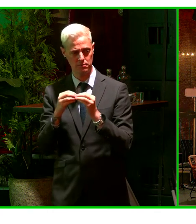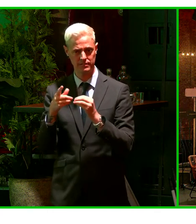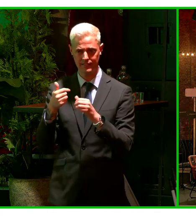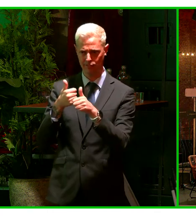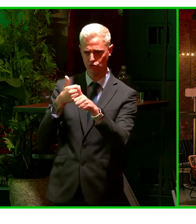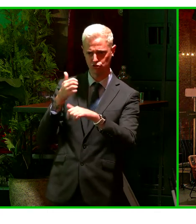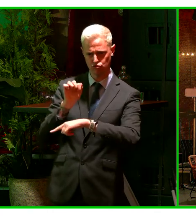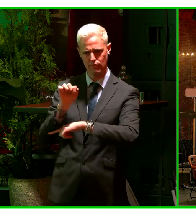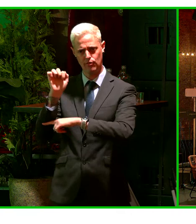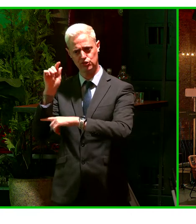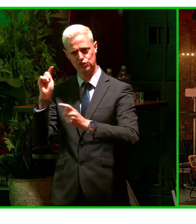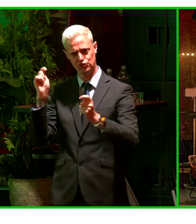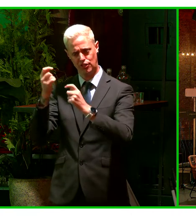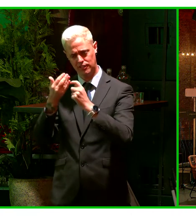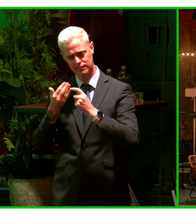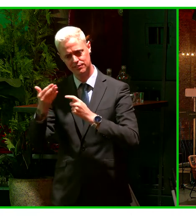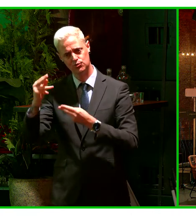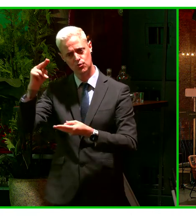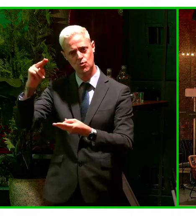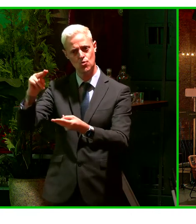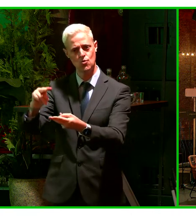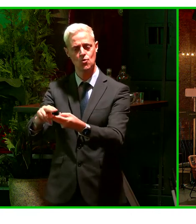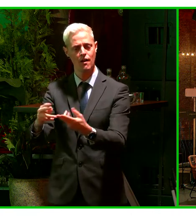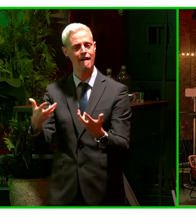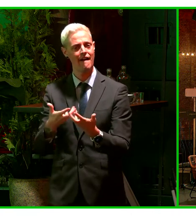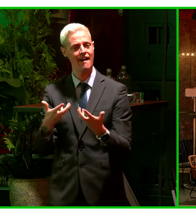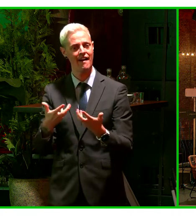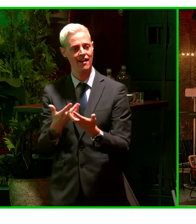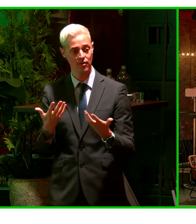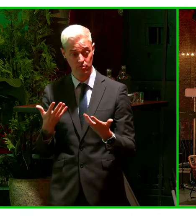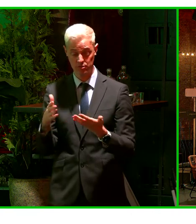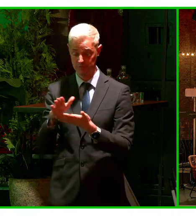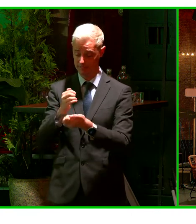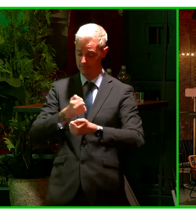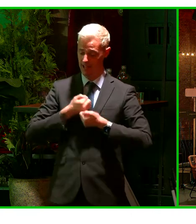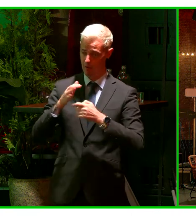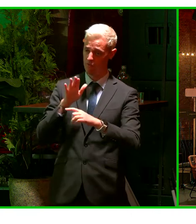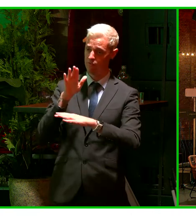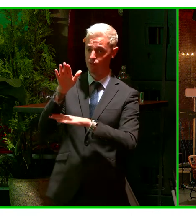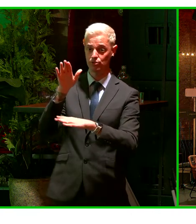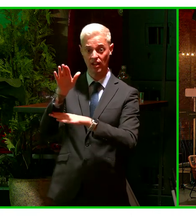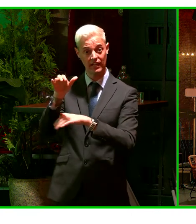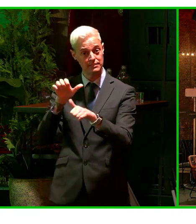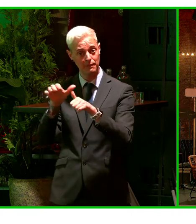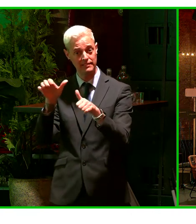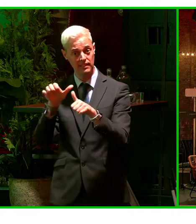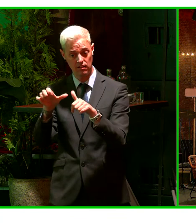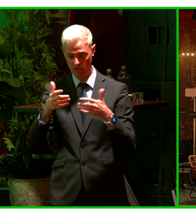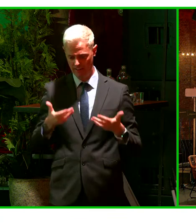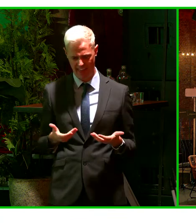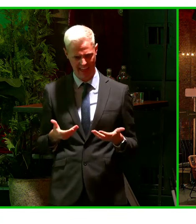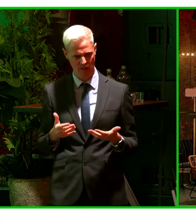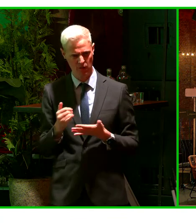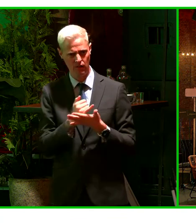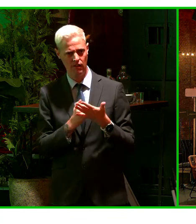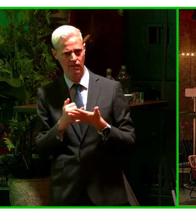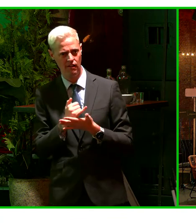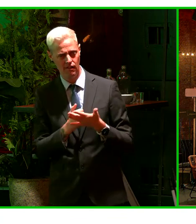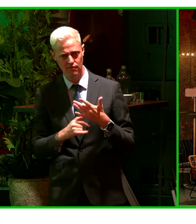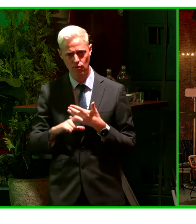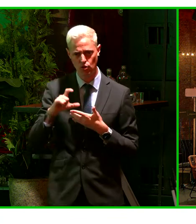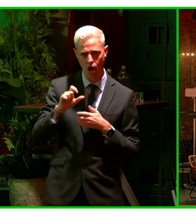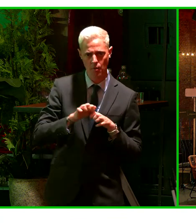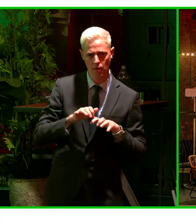trying to get to a point where we have a future that is better than now in both in terms of the carbon